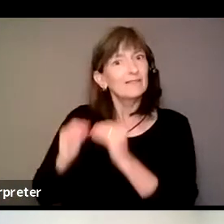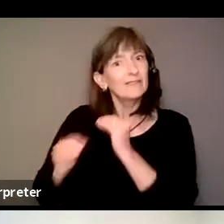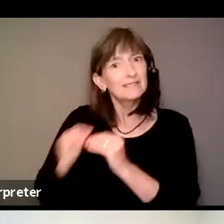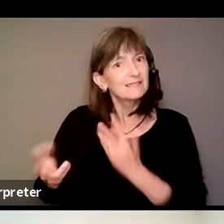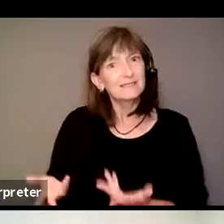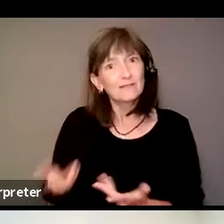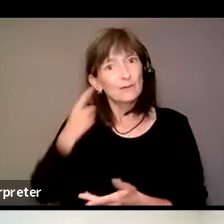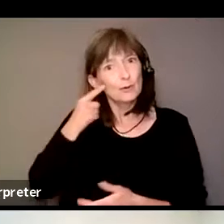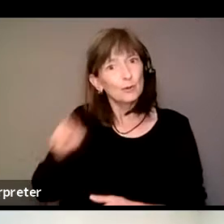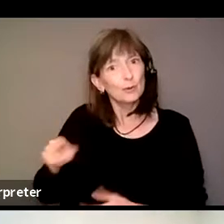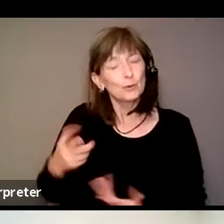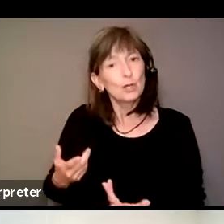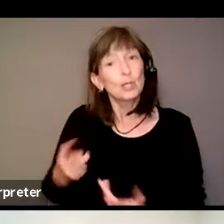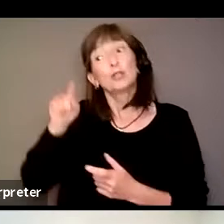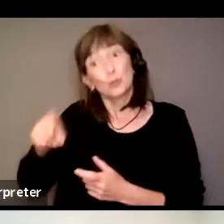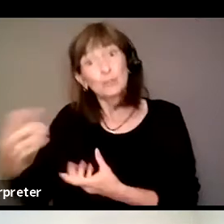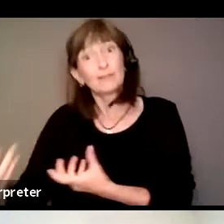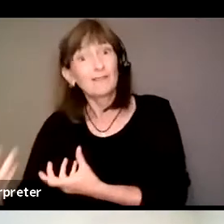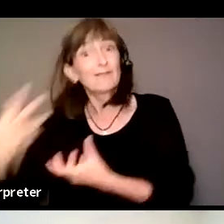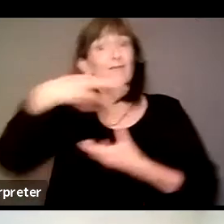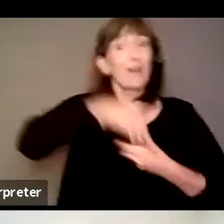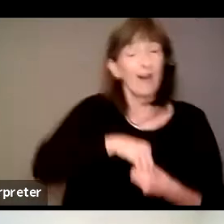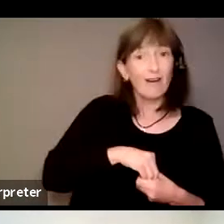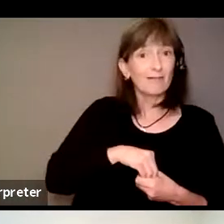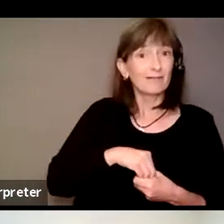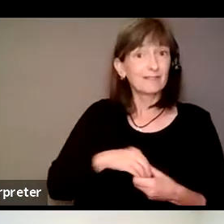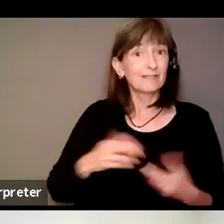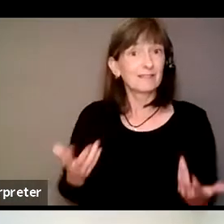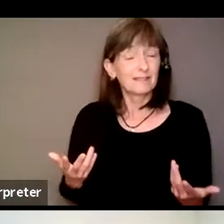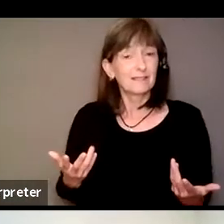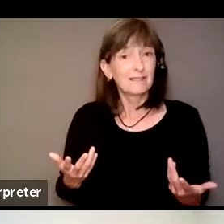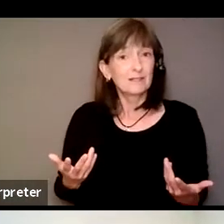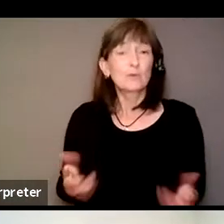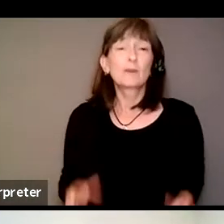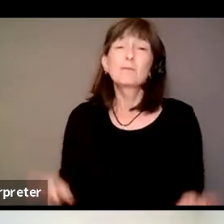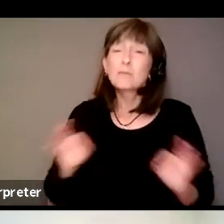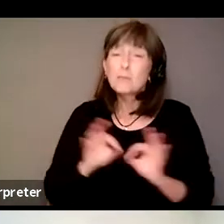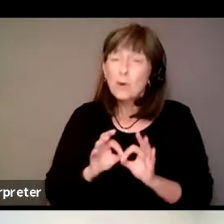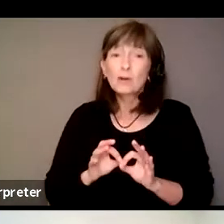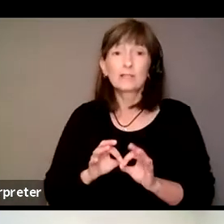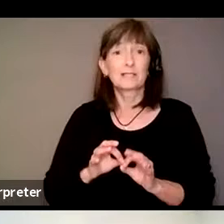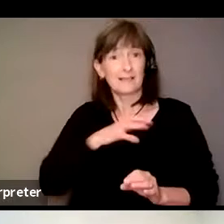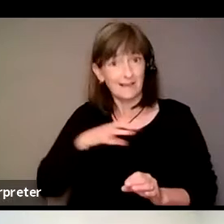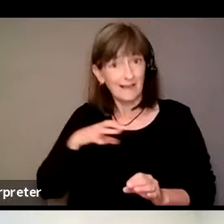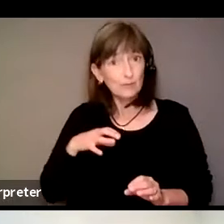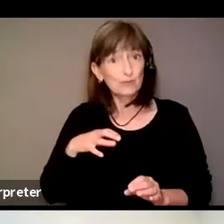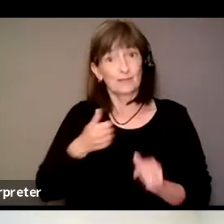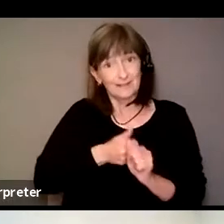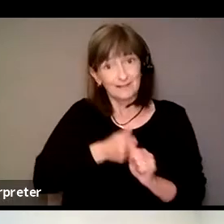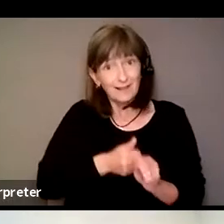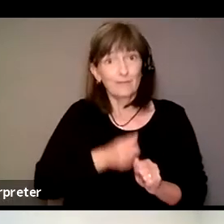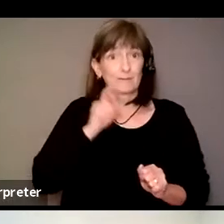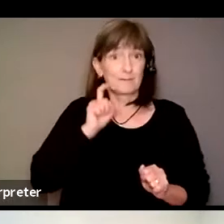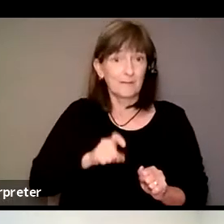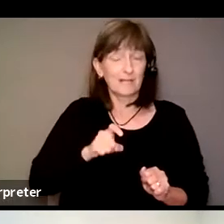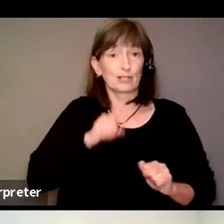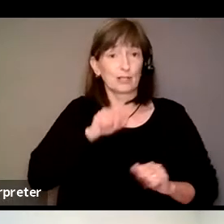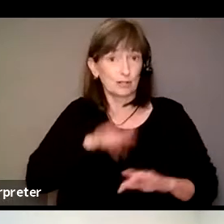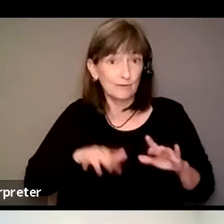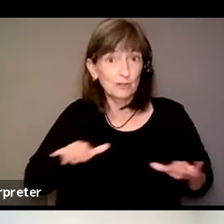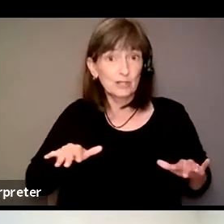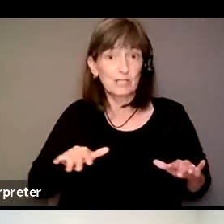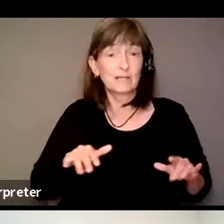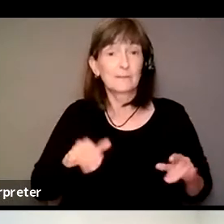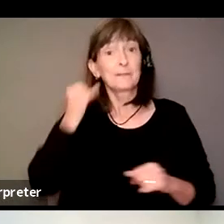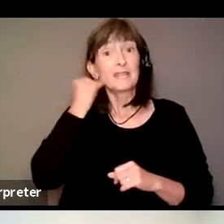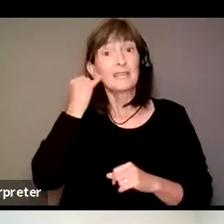those issues, nothing can be done to rectify them. So when it comes to that, when you are given that opportunity to either run for council